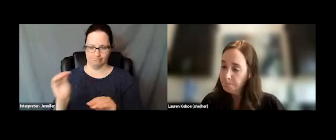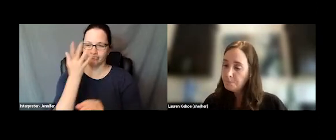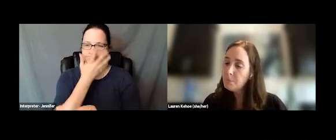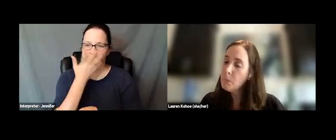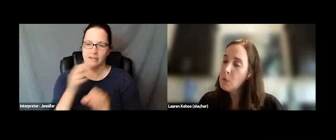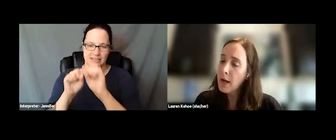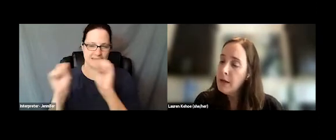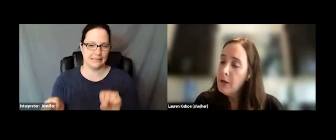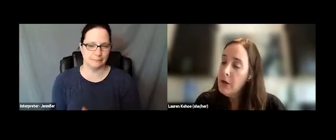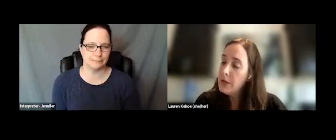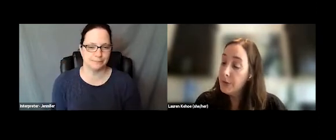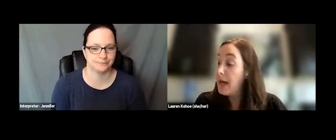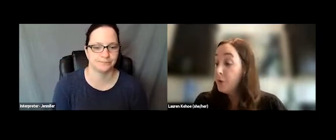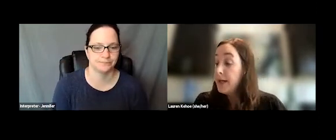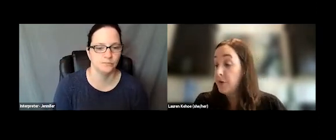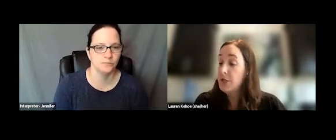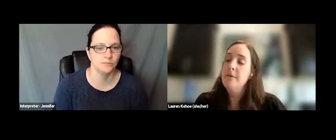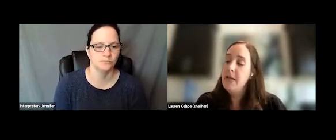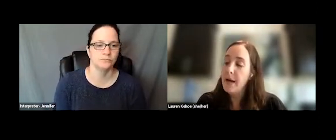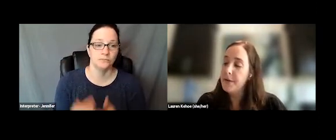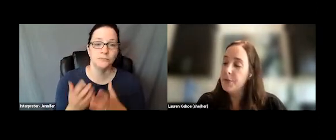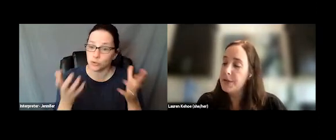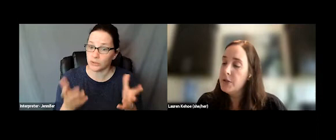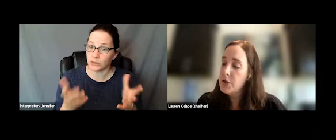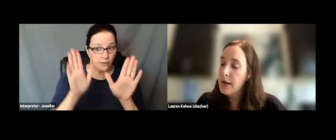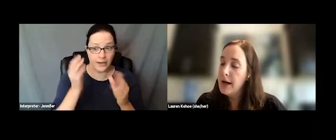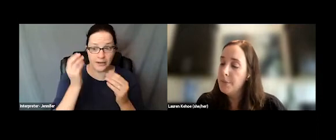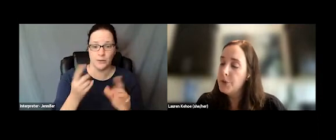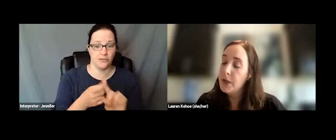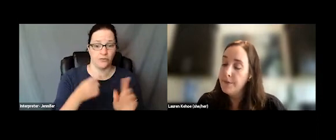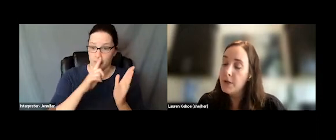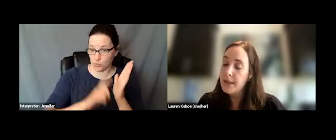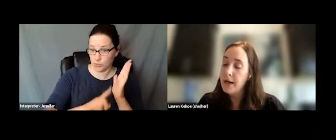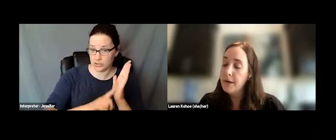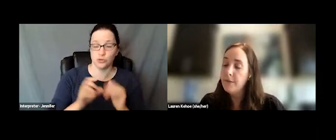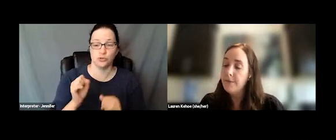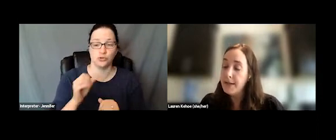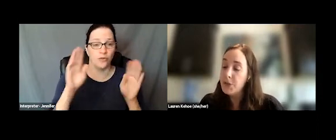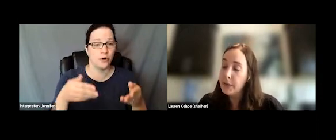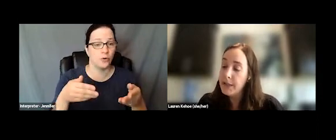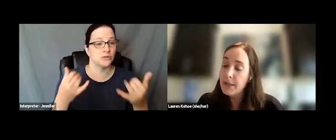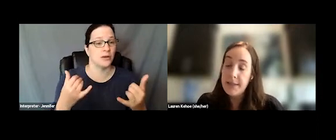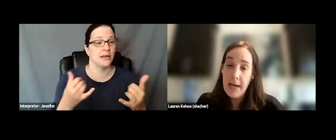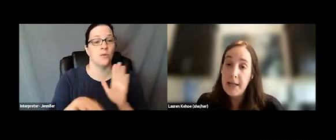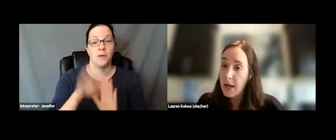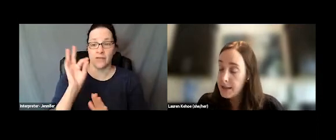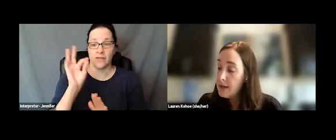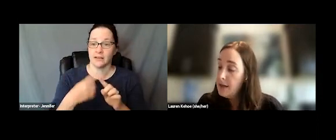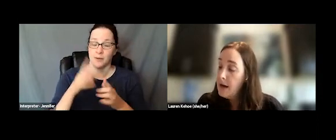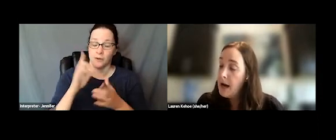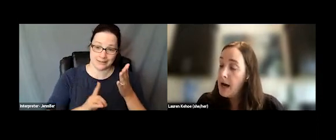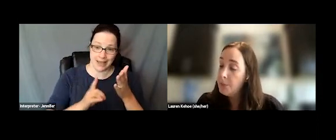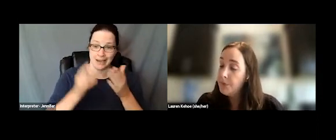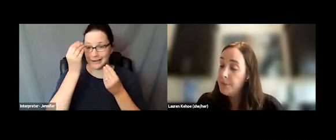system. Okay, so a lot of great information came out of this research. So we're going to focus on findings related to design and